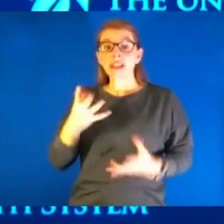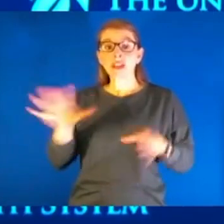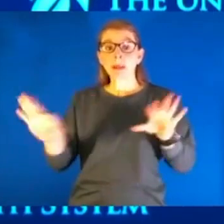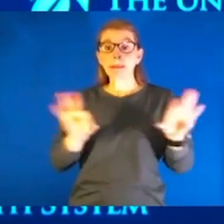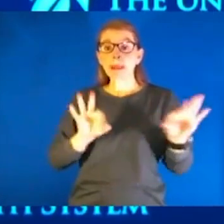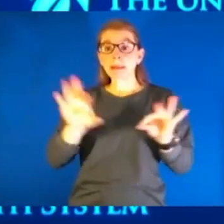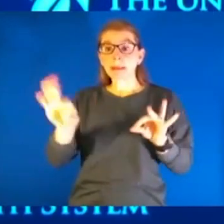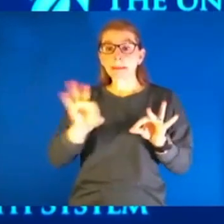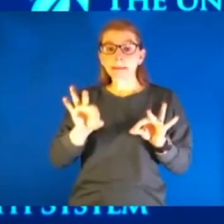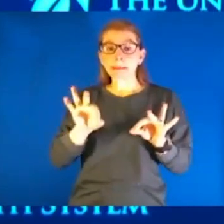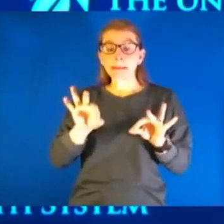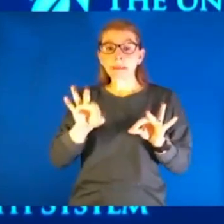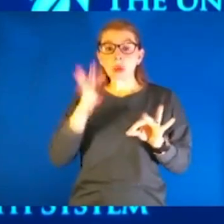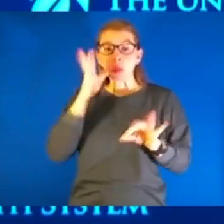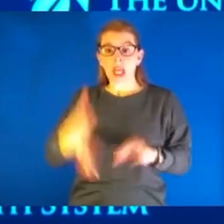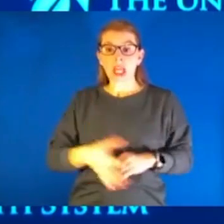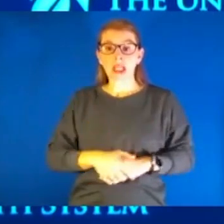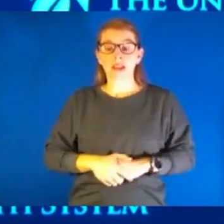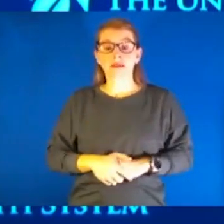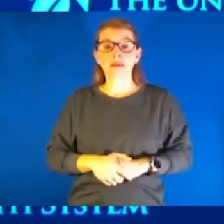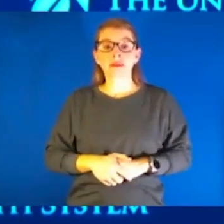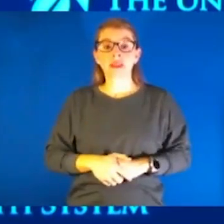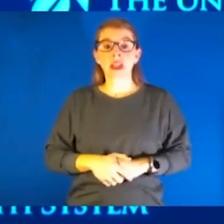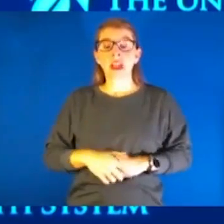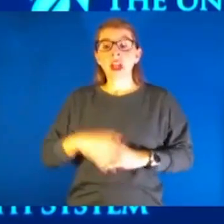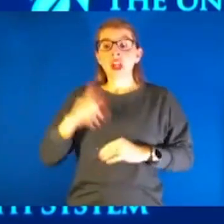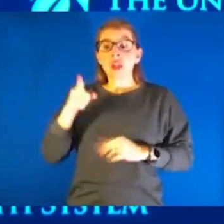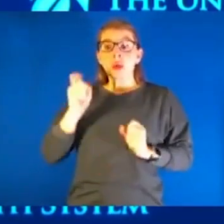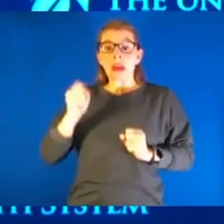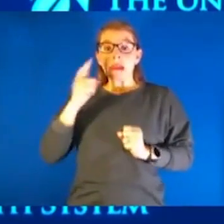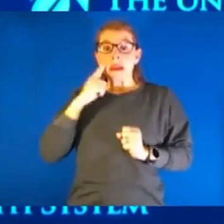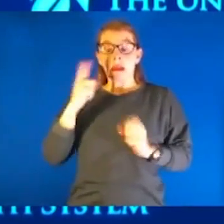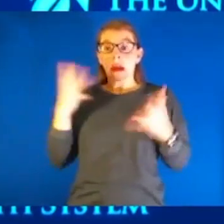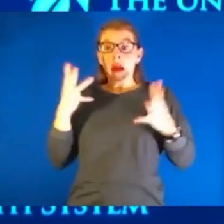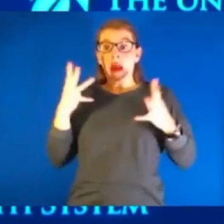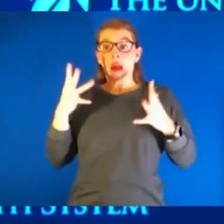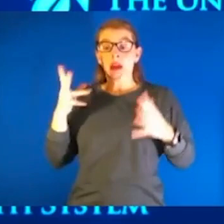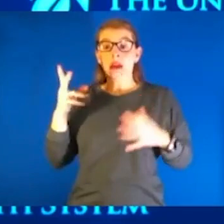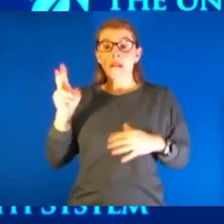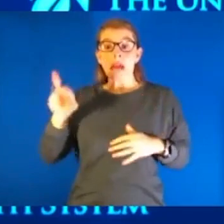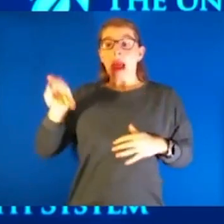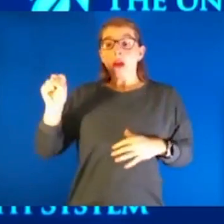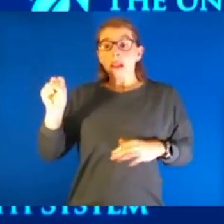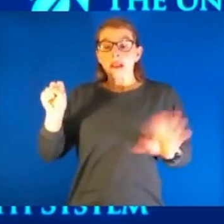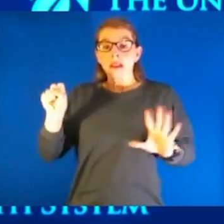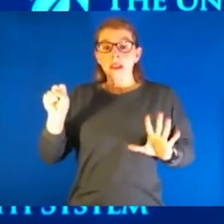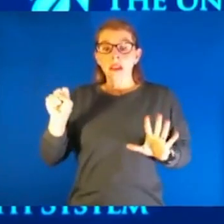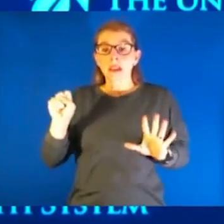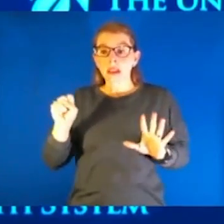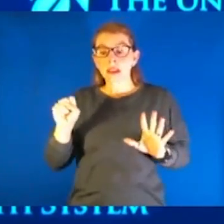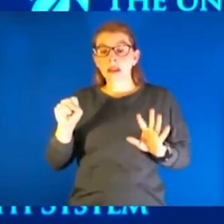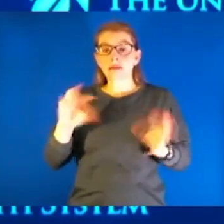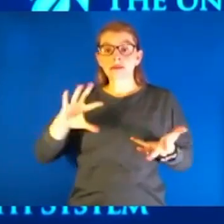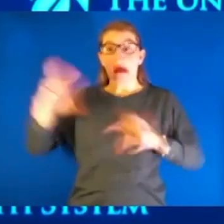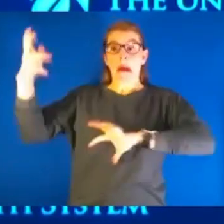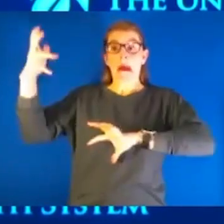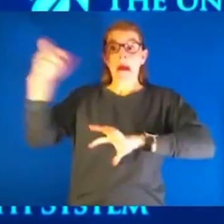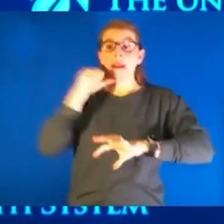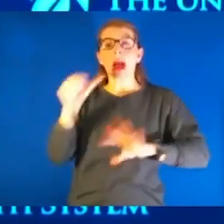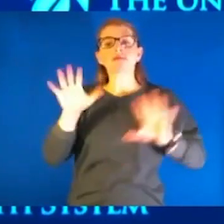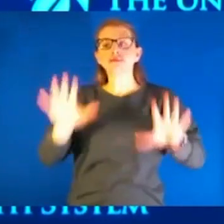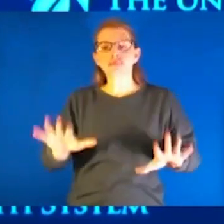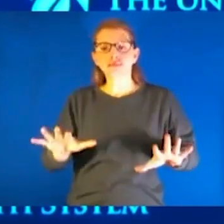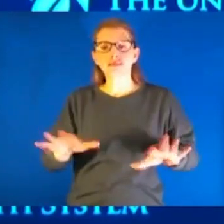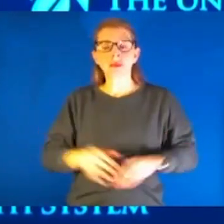Omicron virus. We got to be careful we don't think of it as, oh my gosh, virus, and not get into too much of a frenzy, because while we are